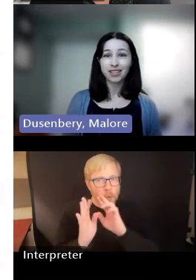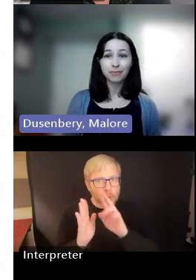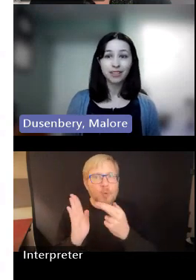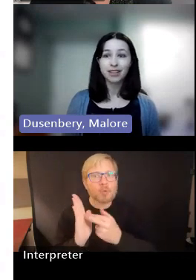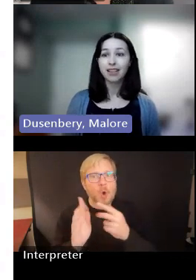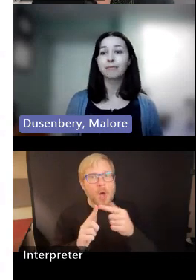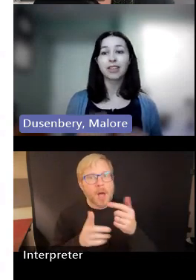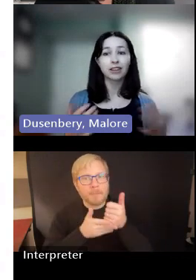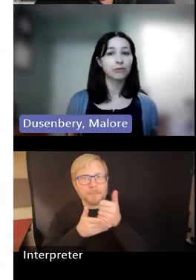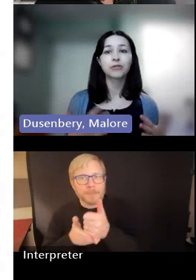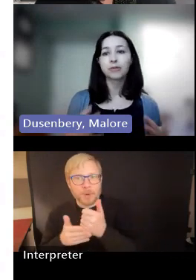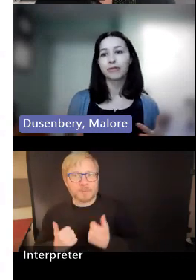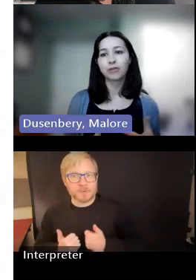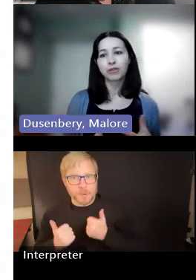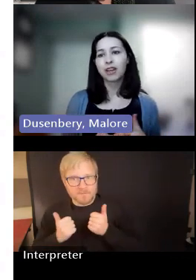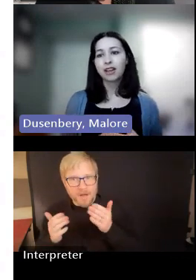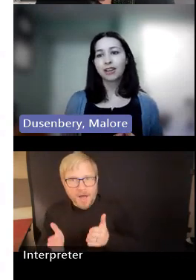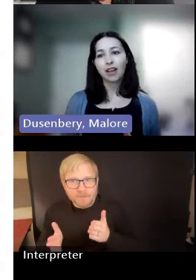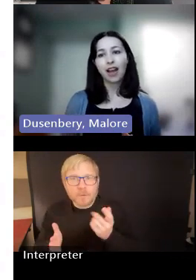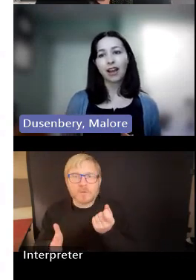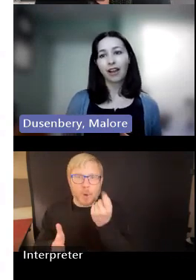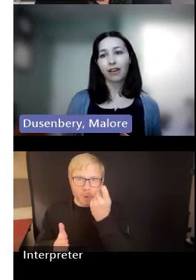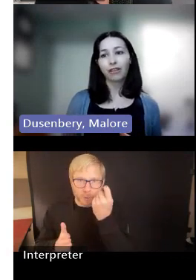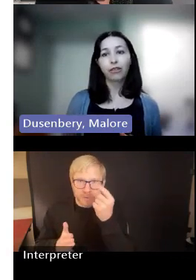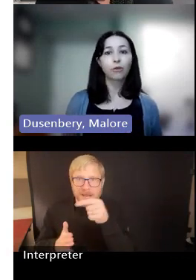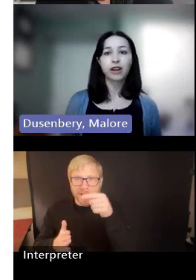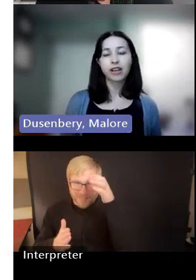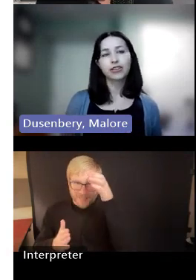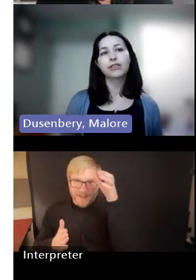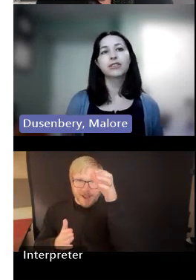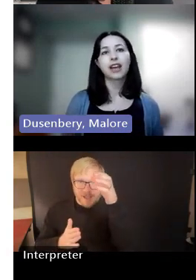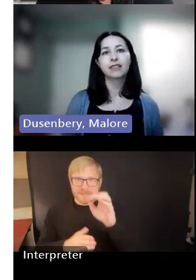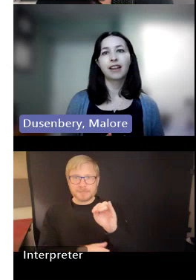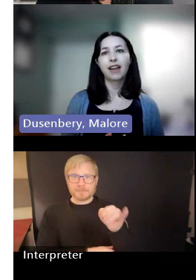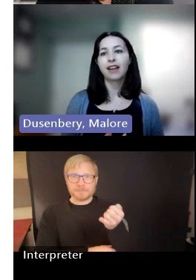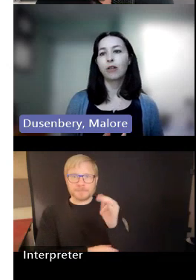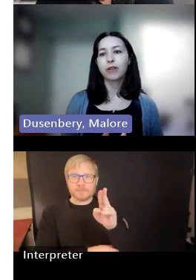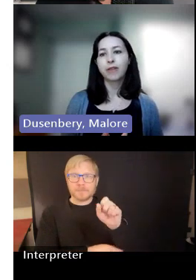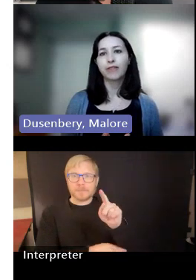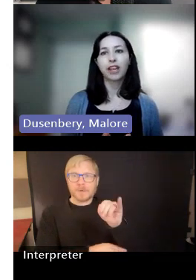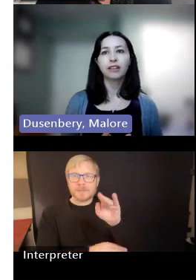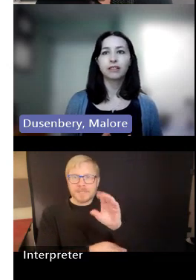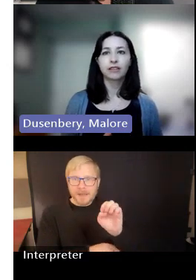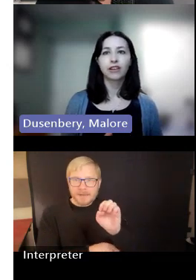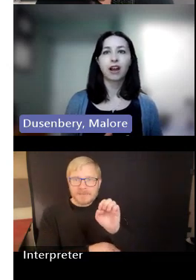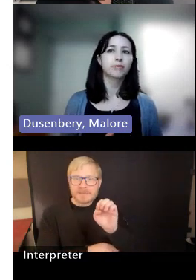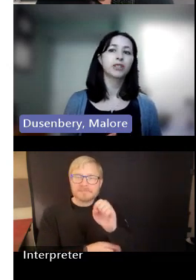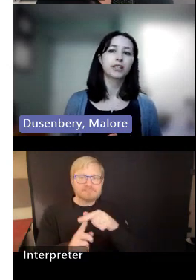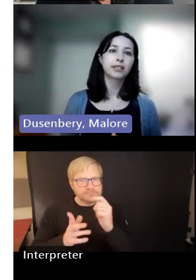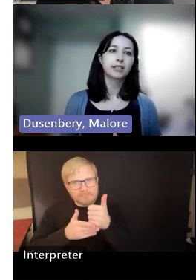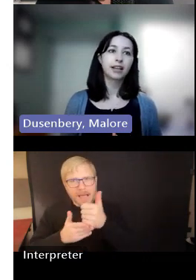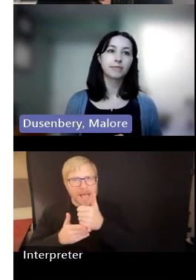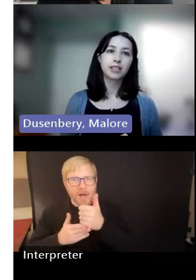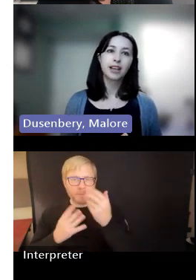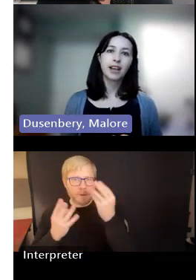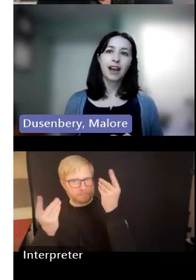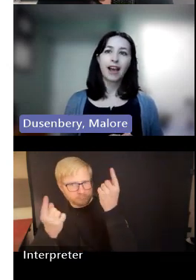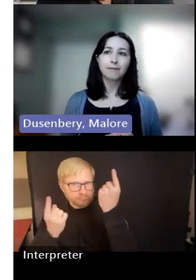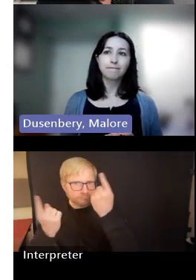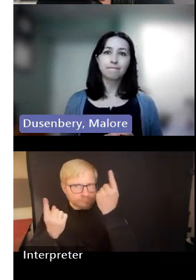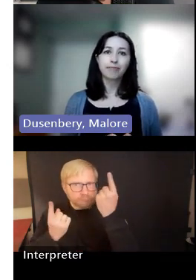what justice means to them, think through some of those thorny issues, and help them navigate their different options and